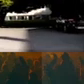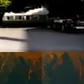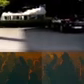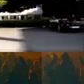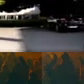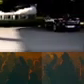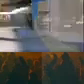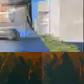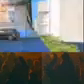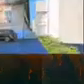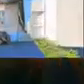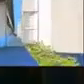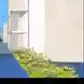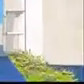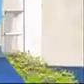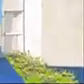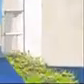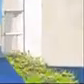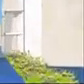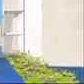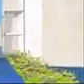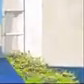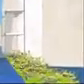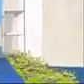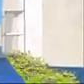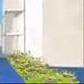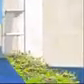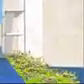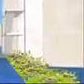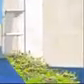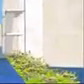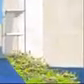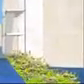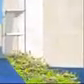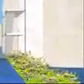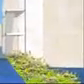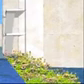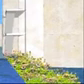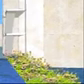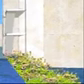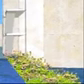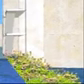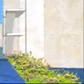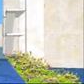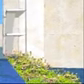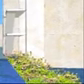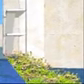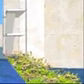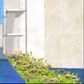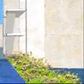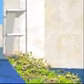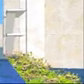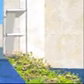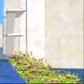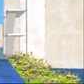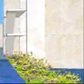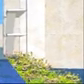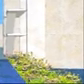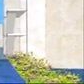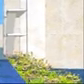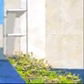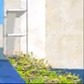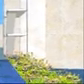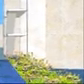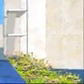that property where we are building affordable home so that's why I connect to your vision we are